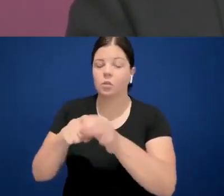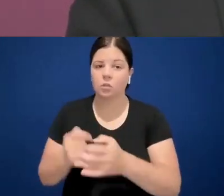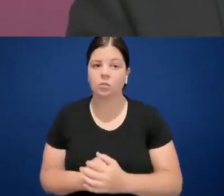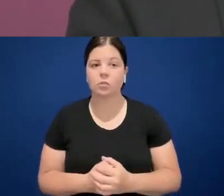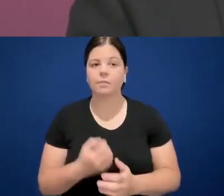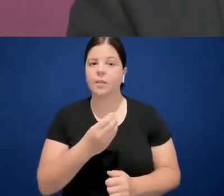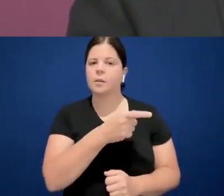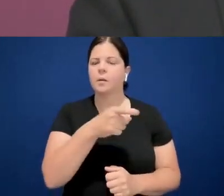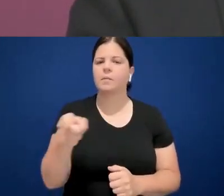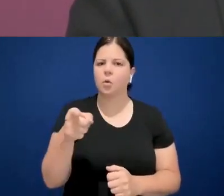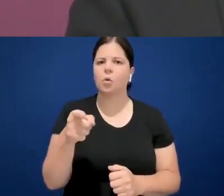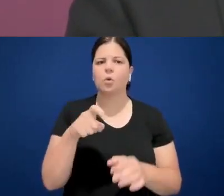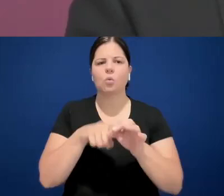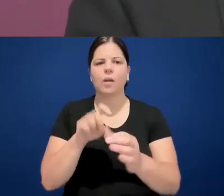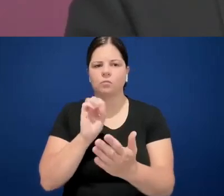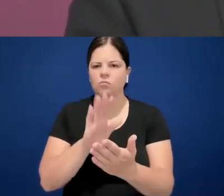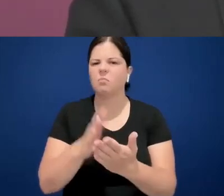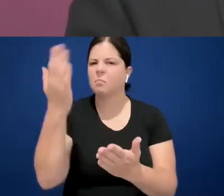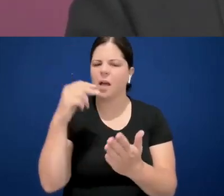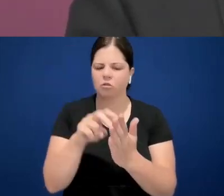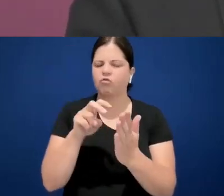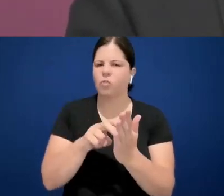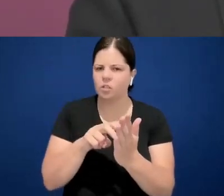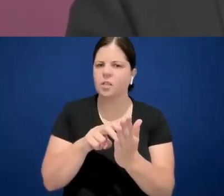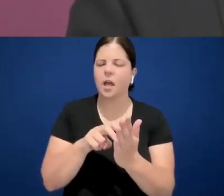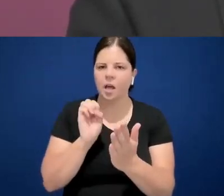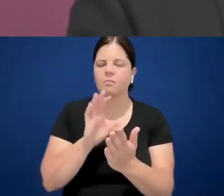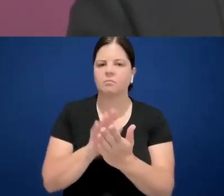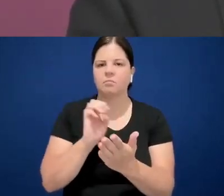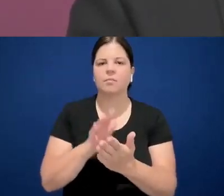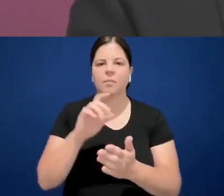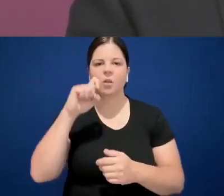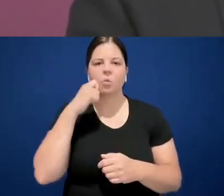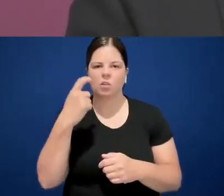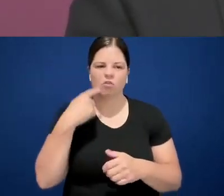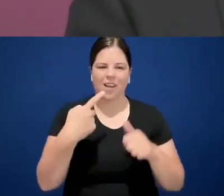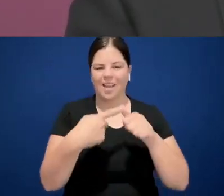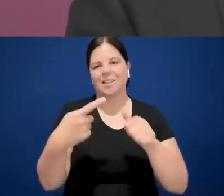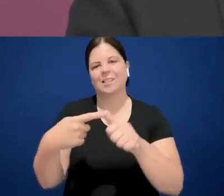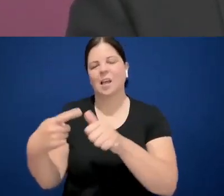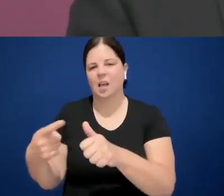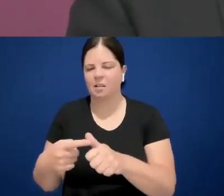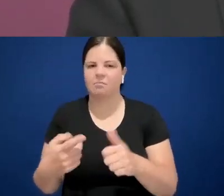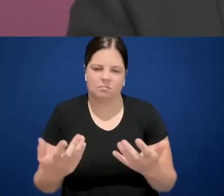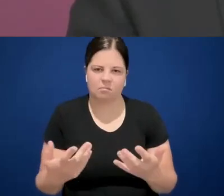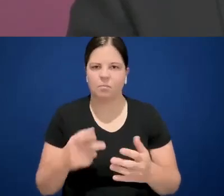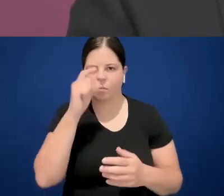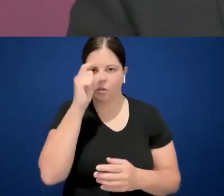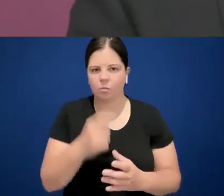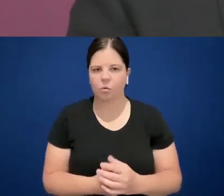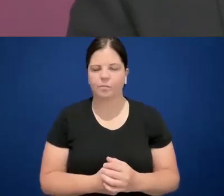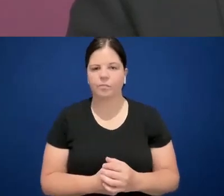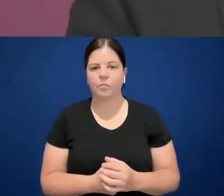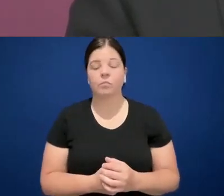of you, submitted questions when you registered for this webinar, and we'll get to as many of them as we can. And we encourage you to continue to